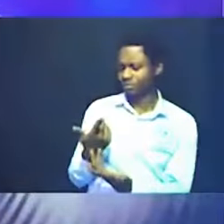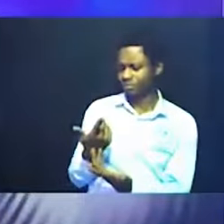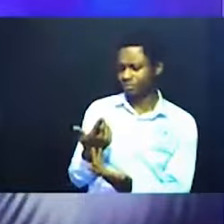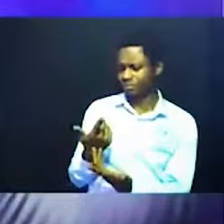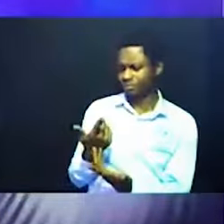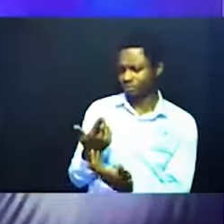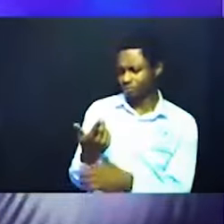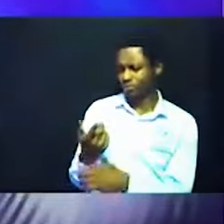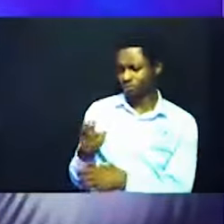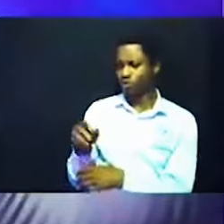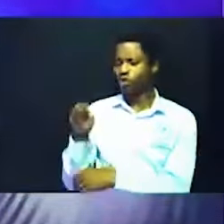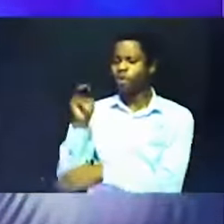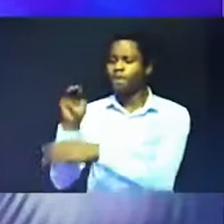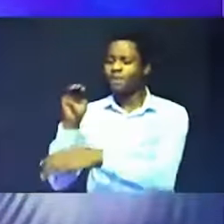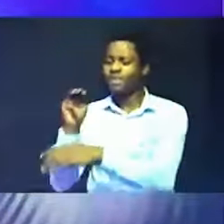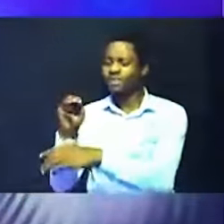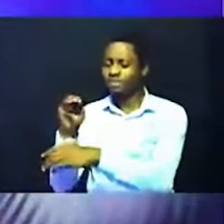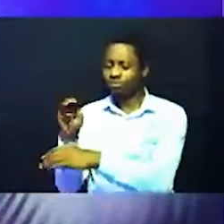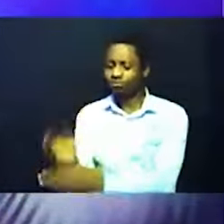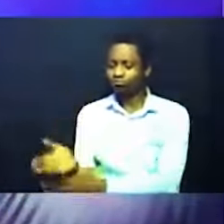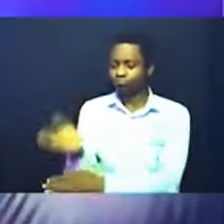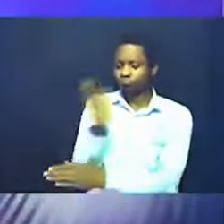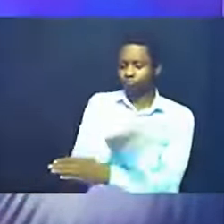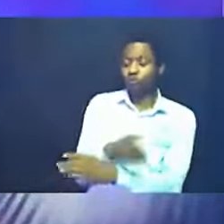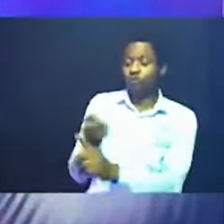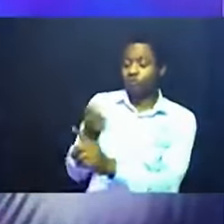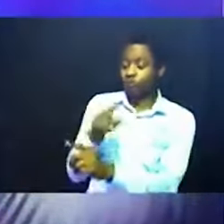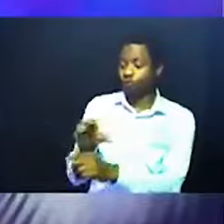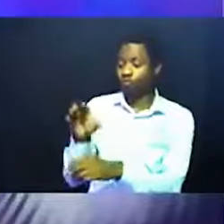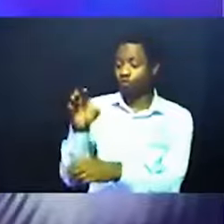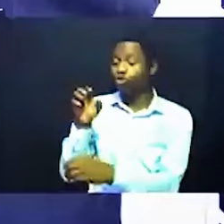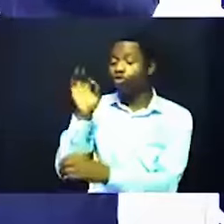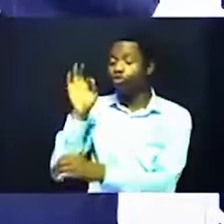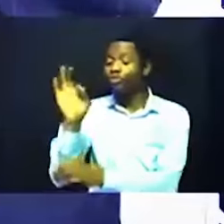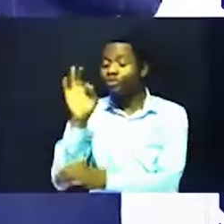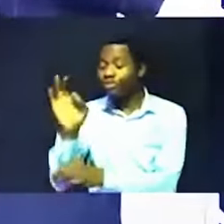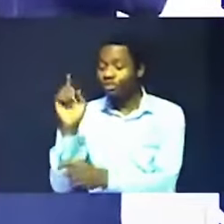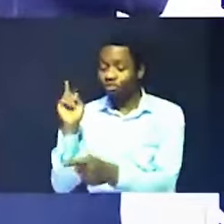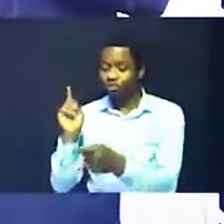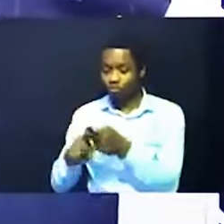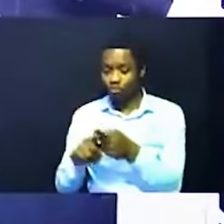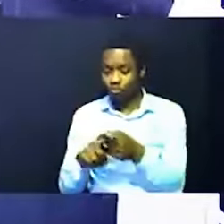to his own behavior as a minister of the